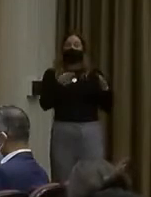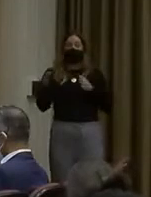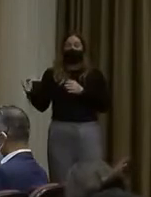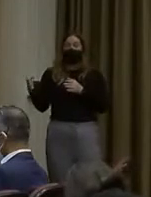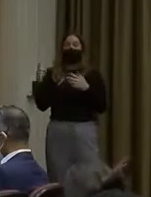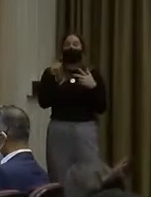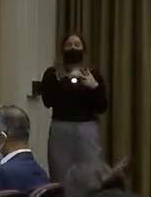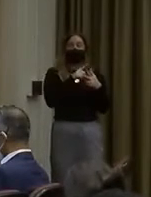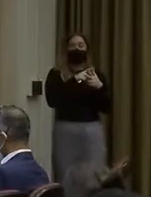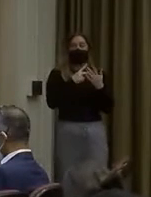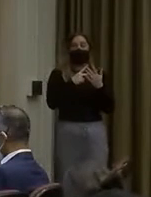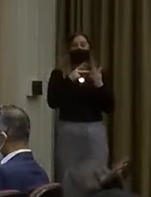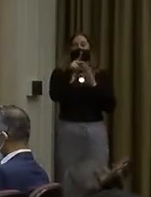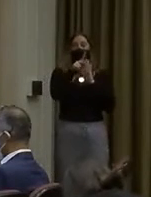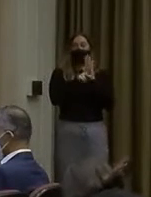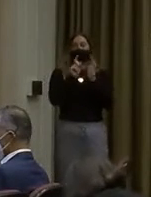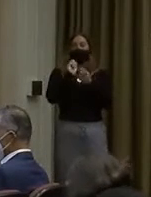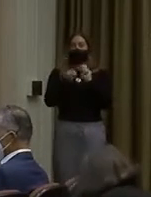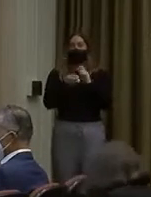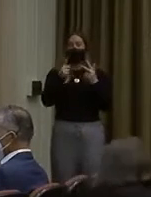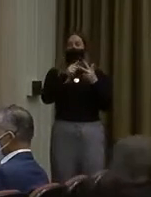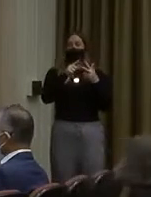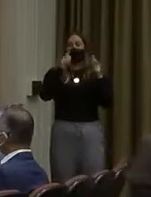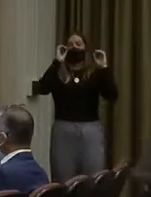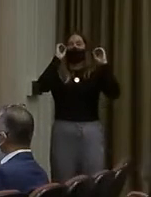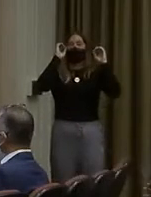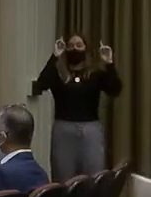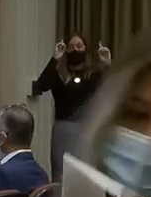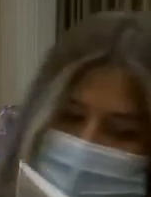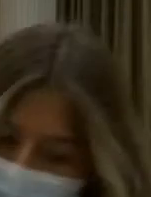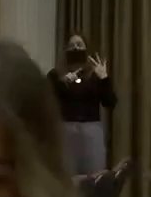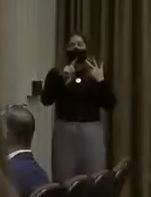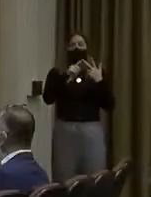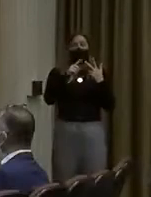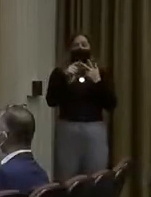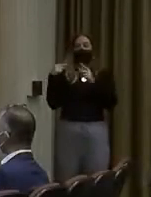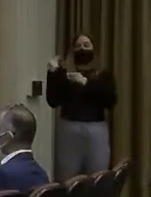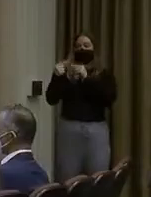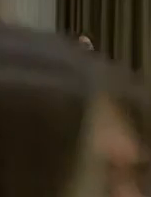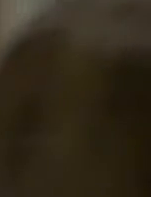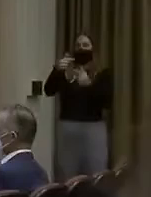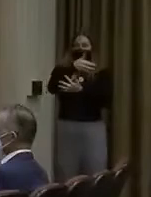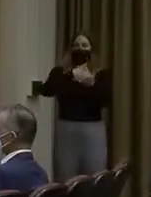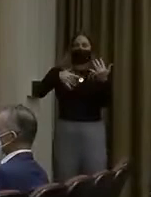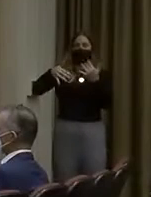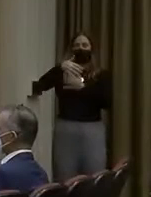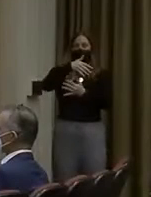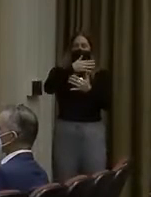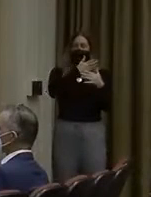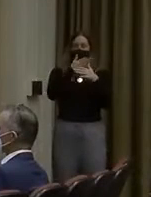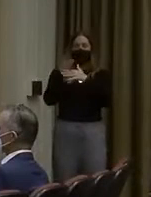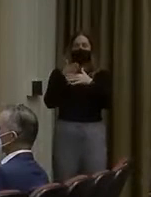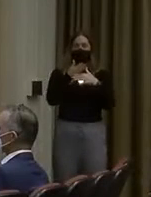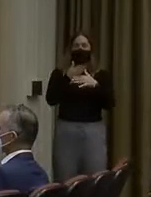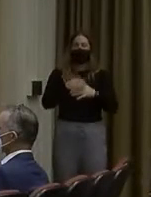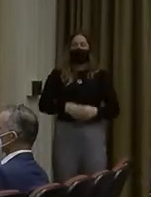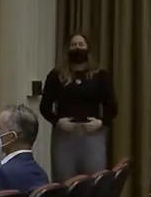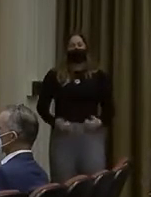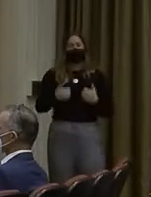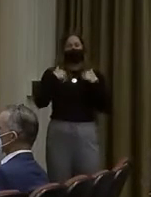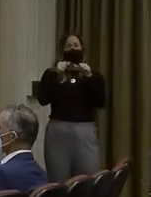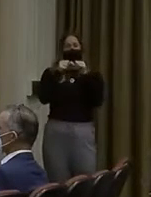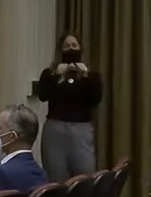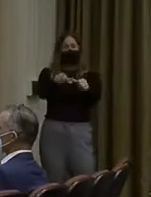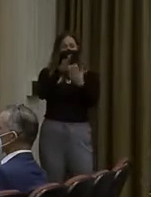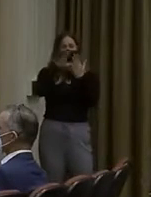adults are policy change, education, and intergenerational contact. Evidence also speaks to the power of lifelong learning